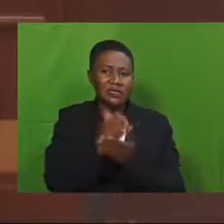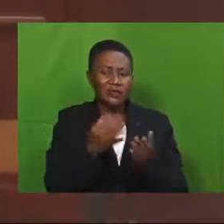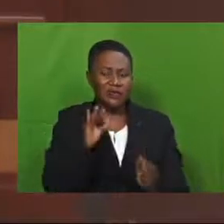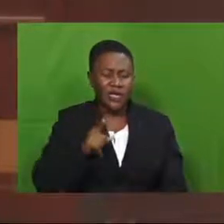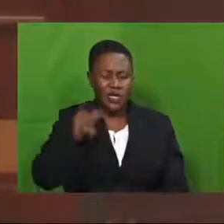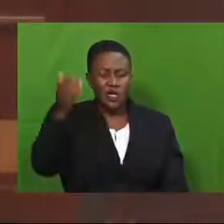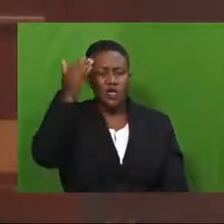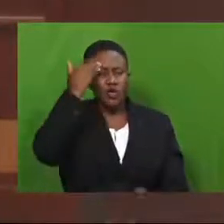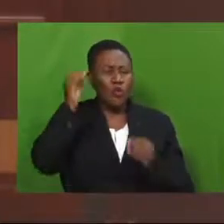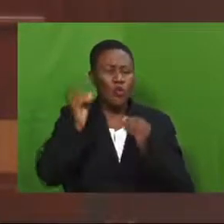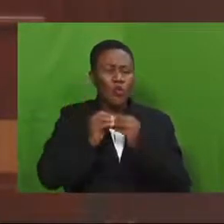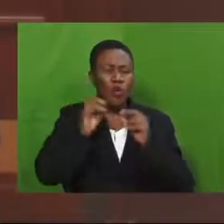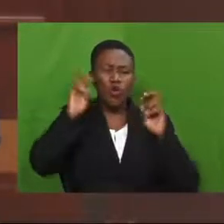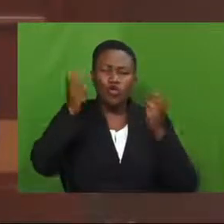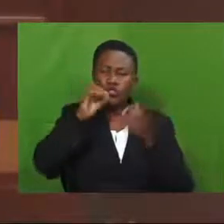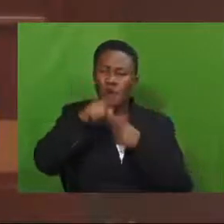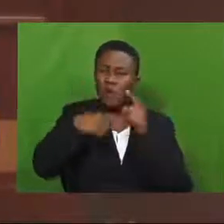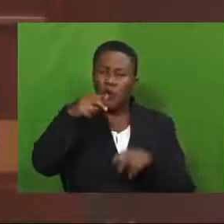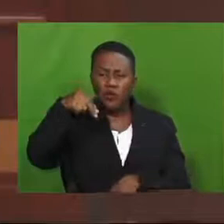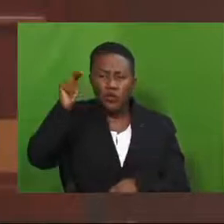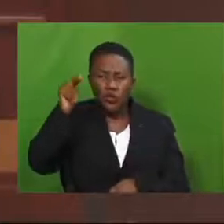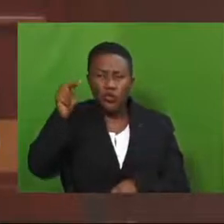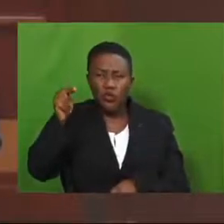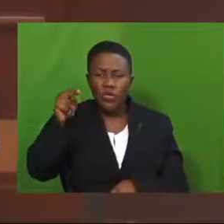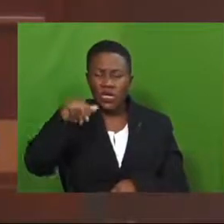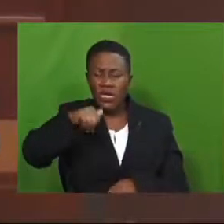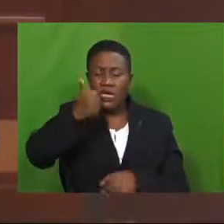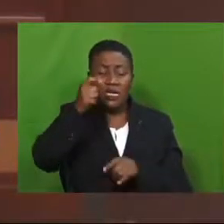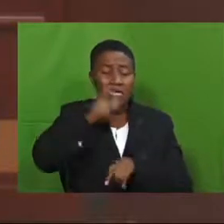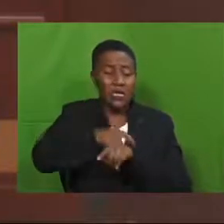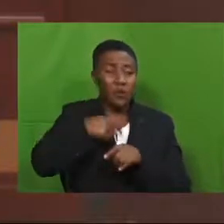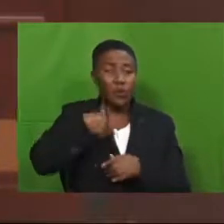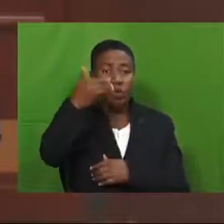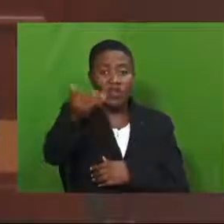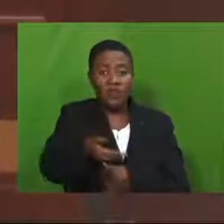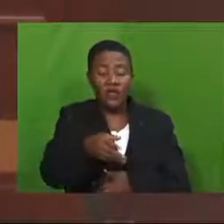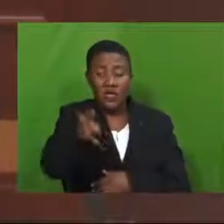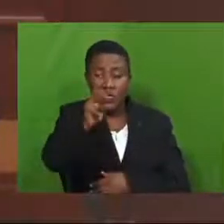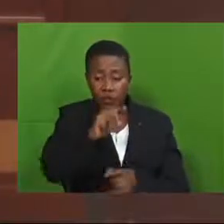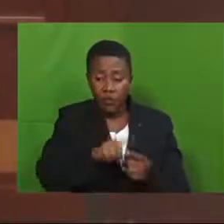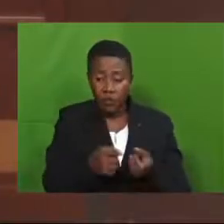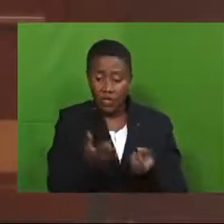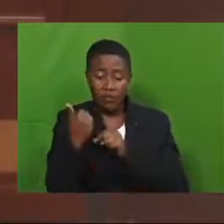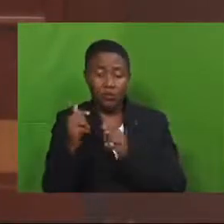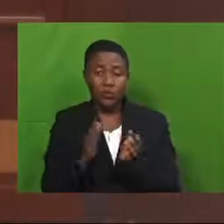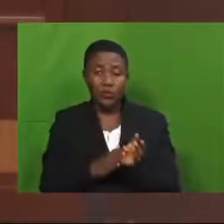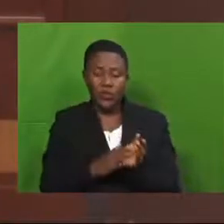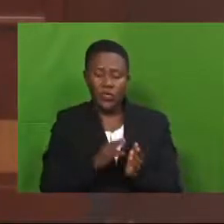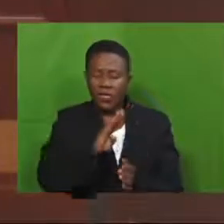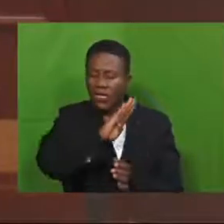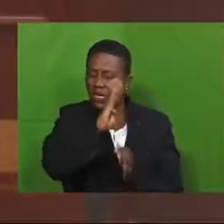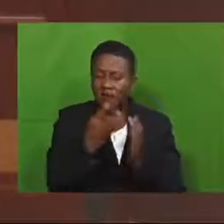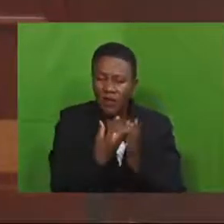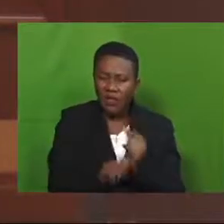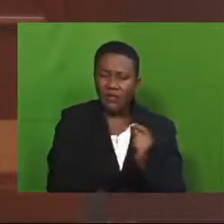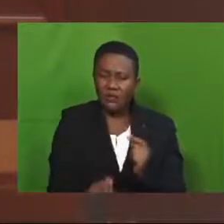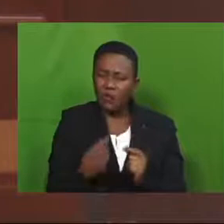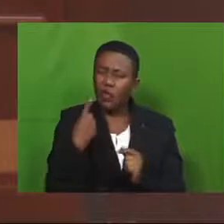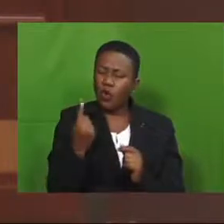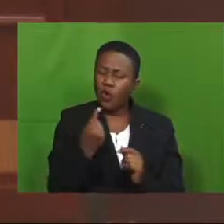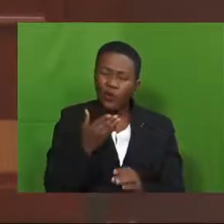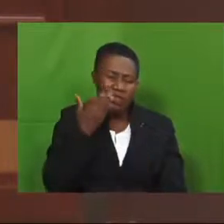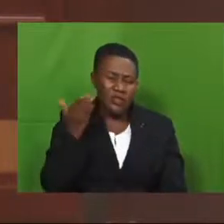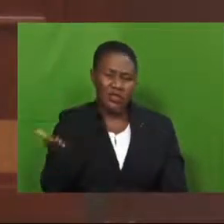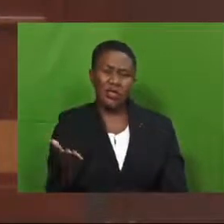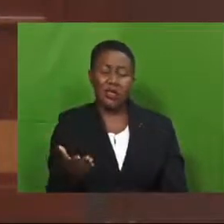extent, anytime we extended invitation to him to come and address us, He never missed that opportunity. And I